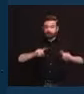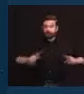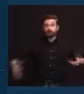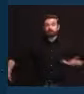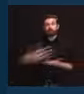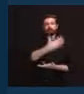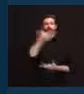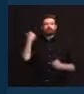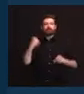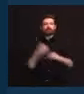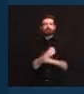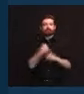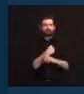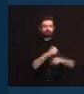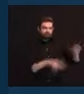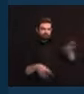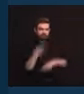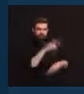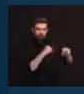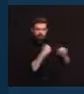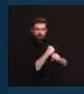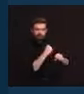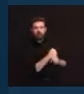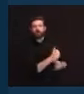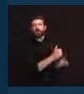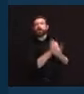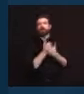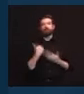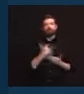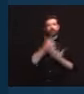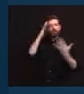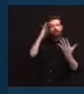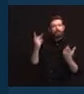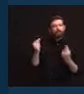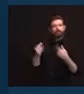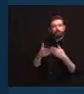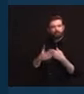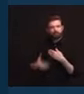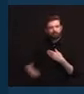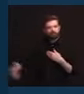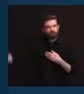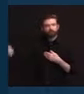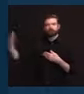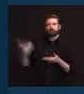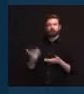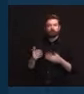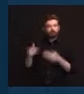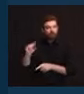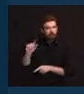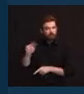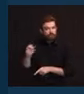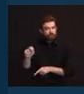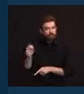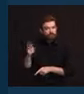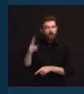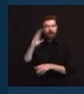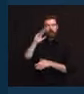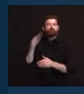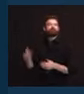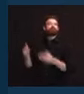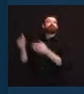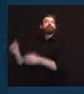could take our steps into stage 2 of our restart and recovery, and then towards stage 3. There are now more than, as Judy mentioned